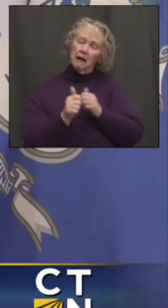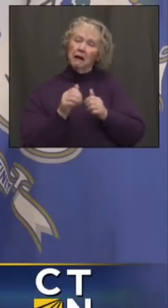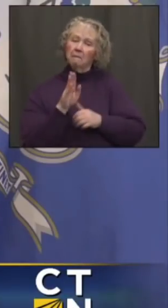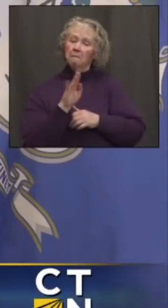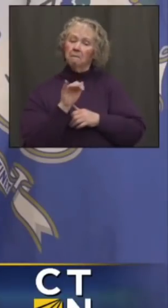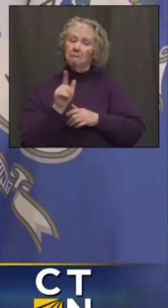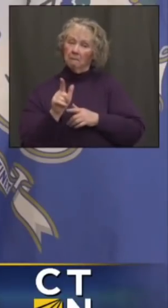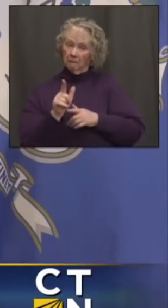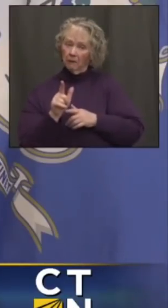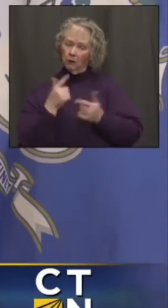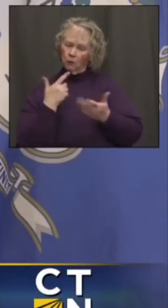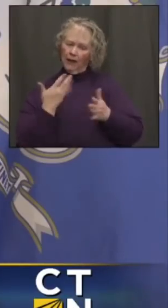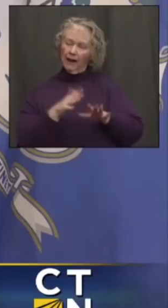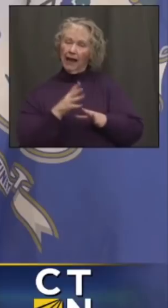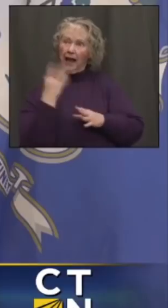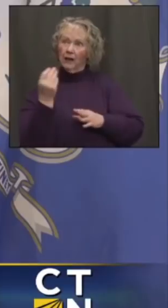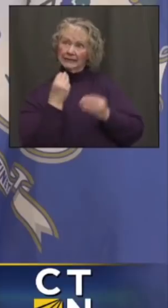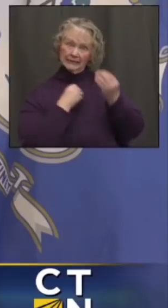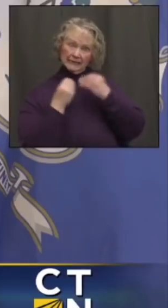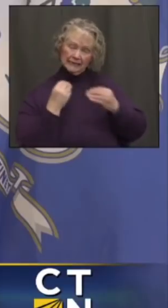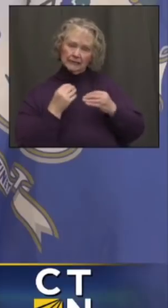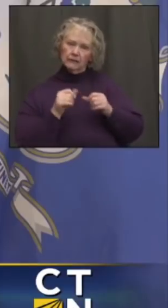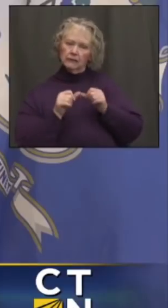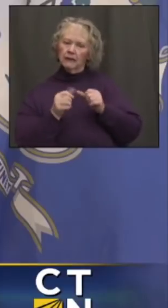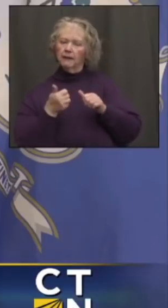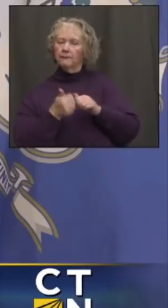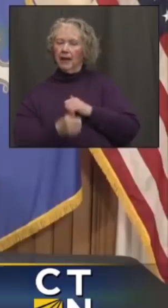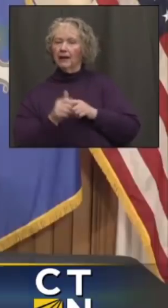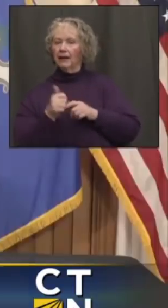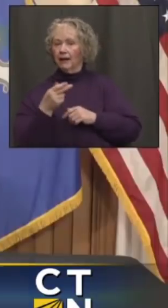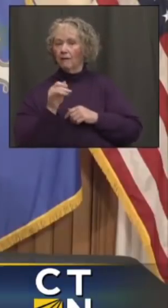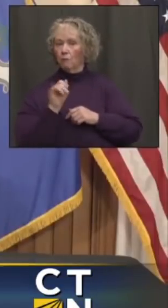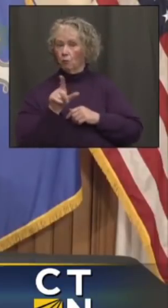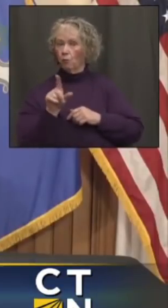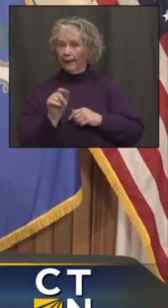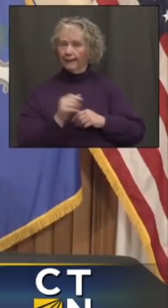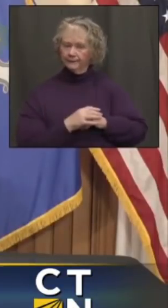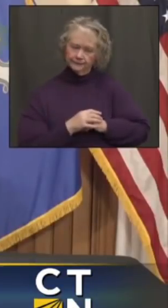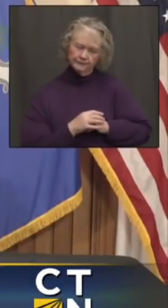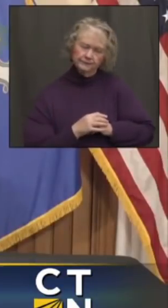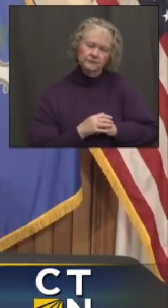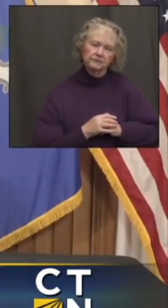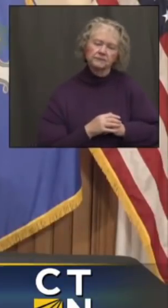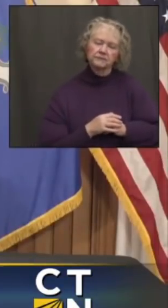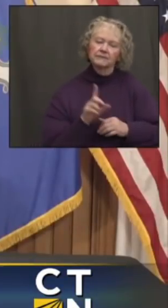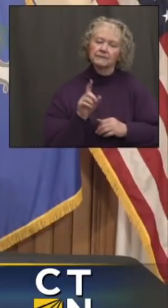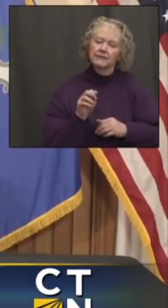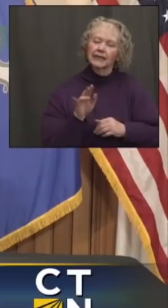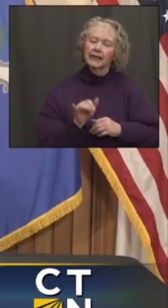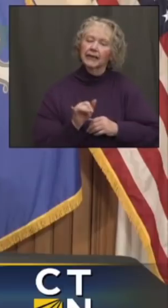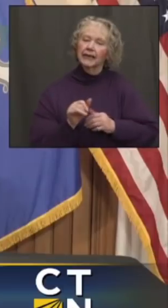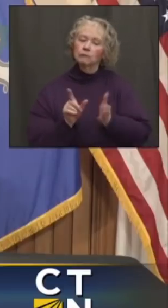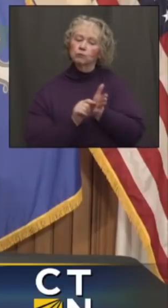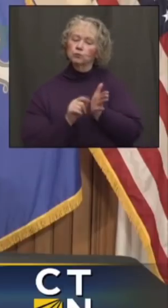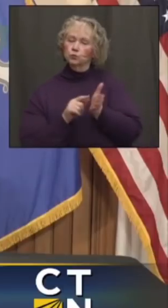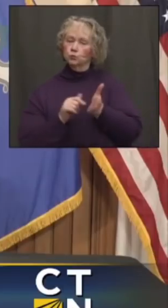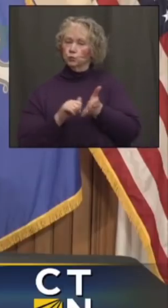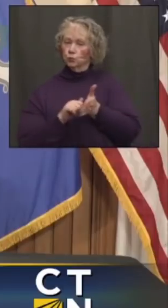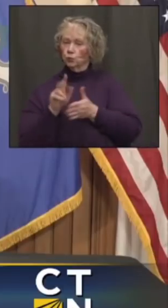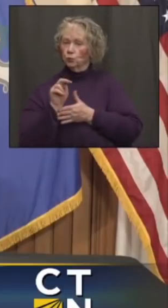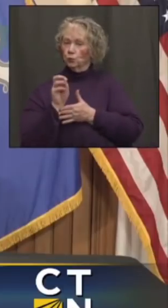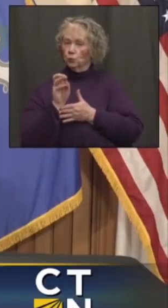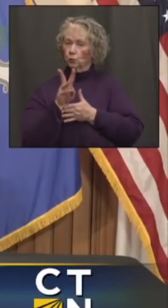is going to get easier and easier for them as the weather warms up just a little bit. And I'd love to see the legislature come up with a bill that allows